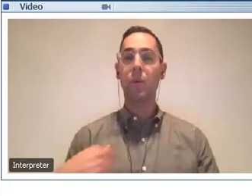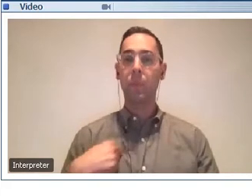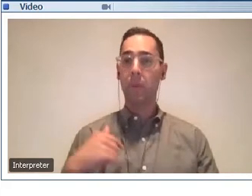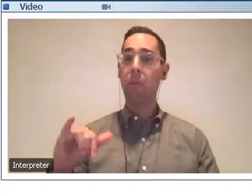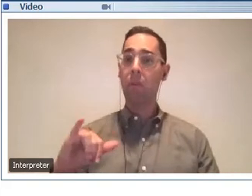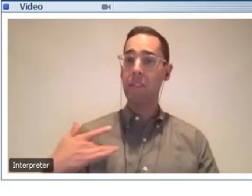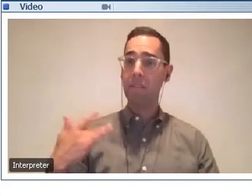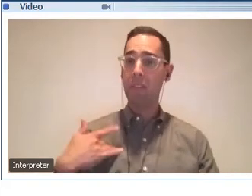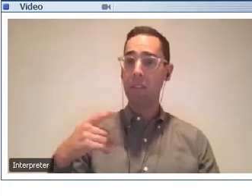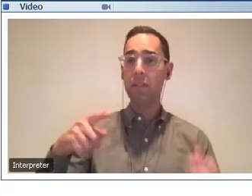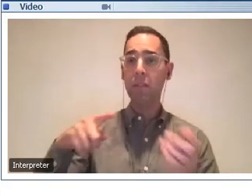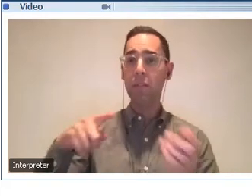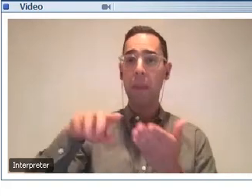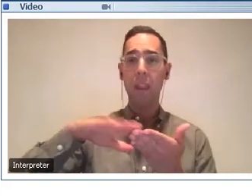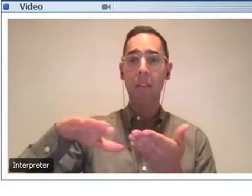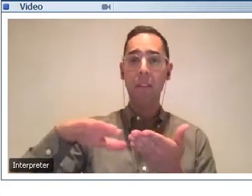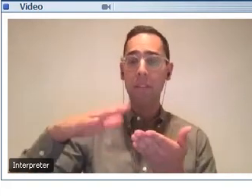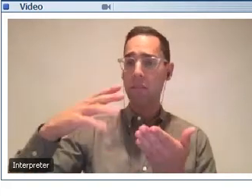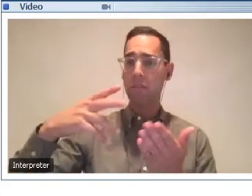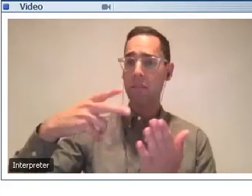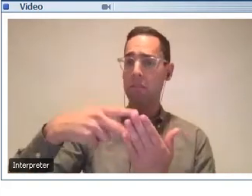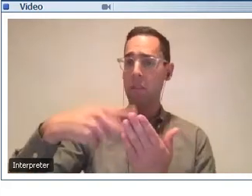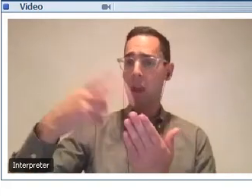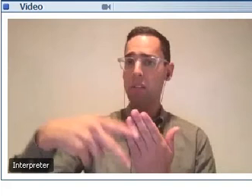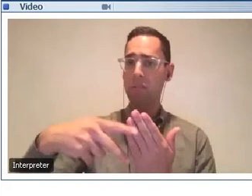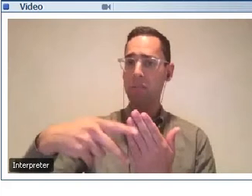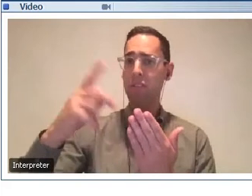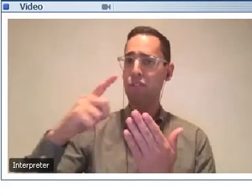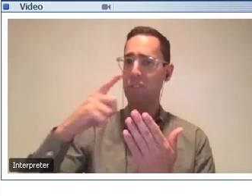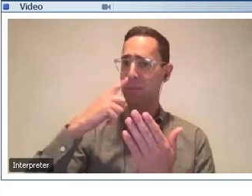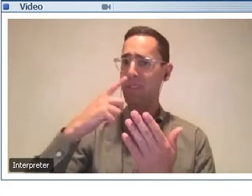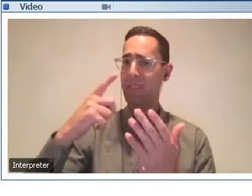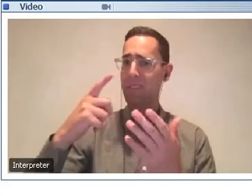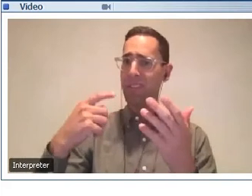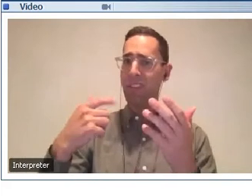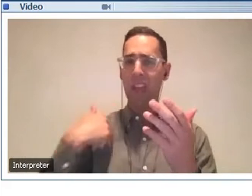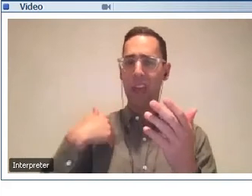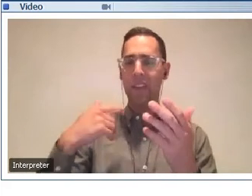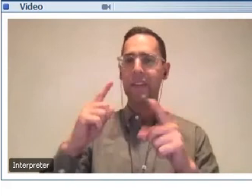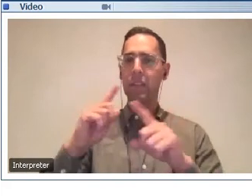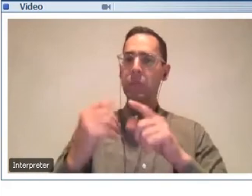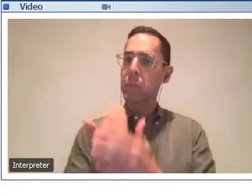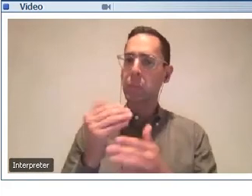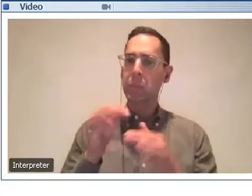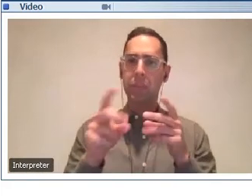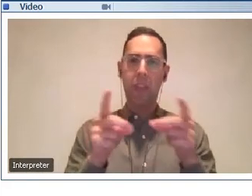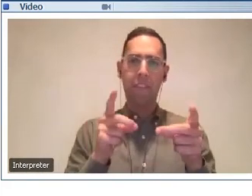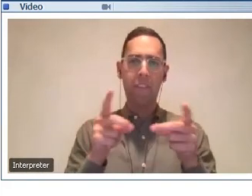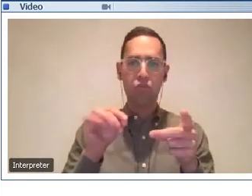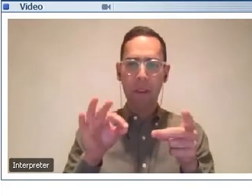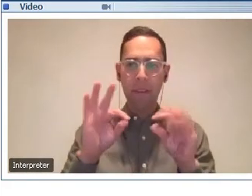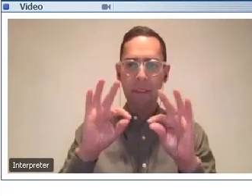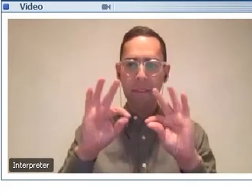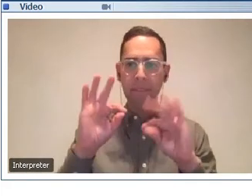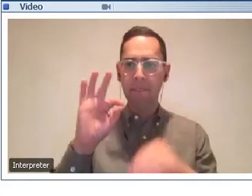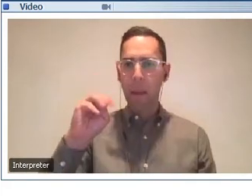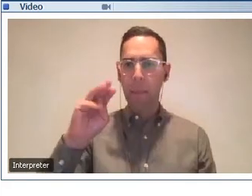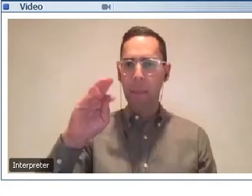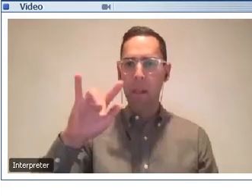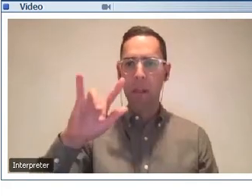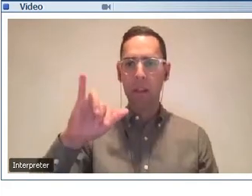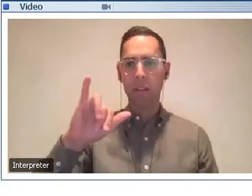for an expanded and modern definition of family. So family should be clearly defined to include